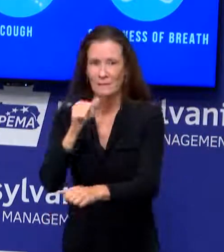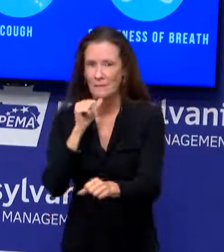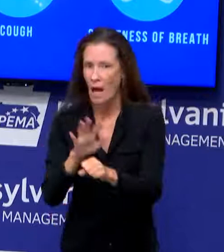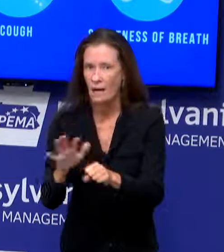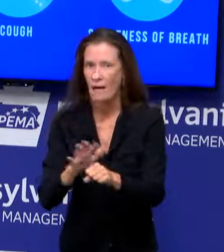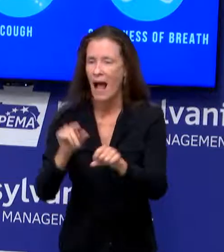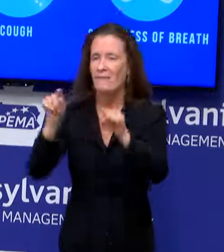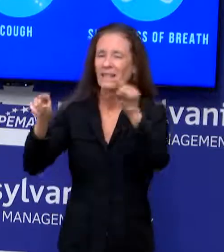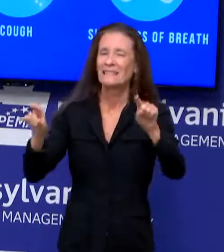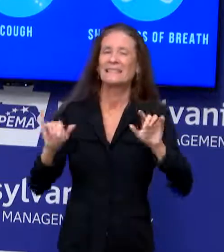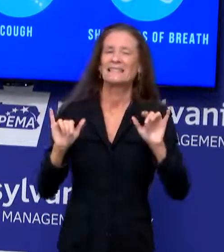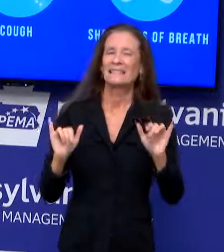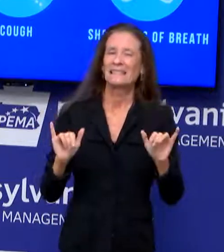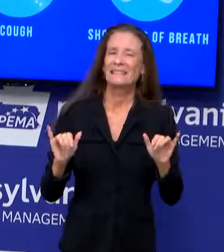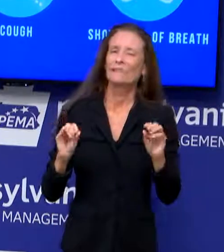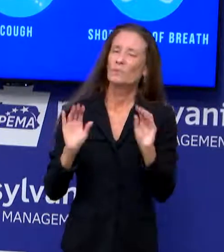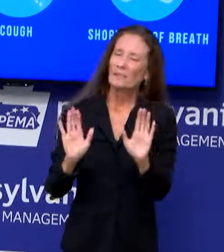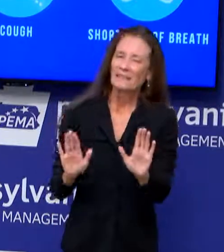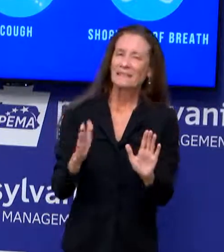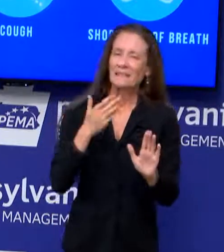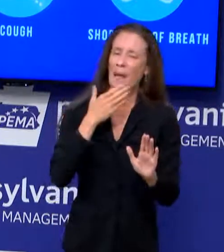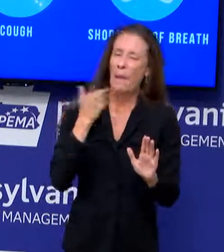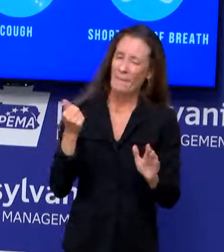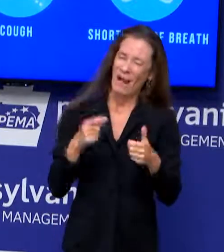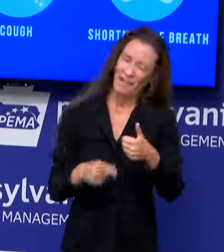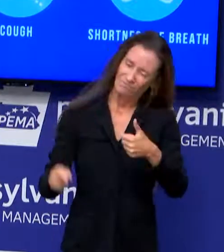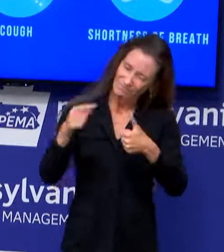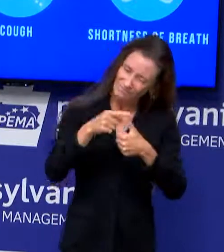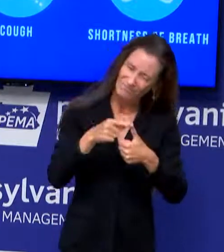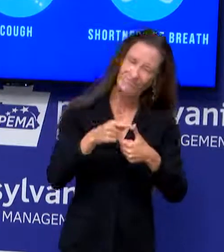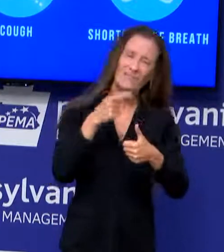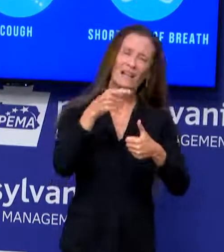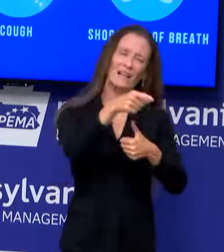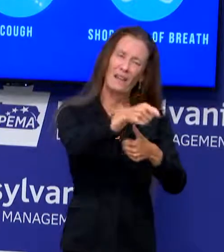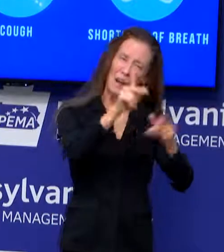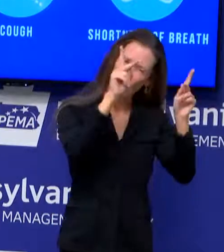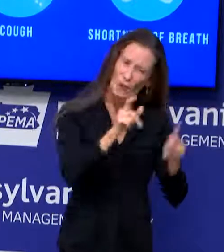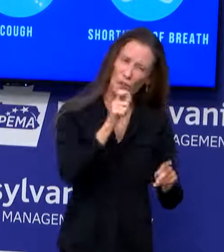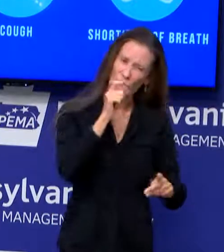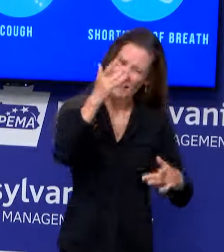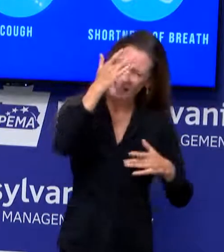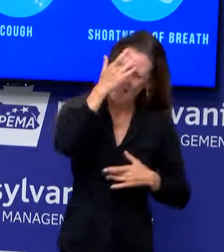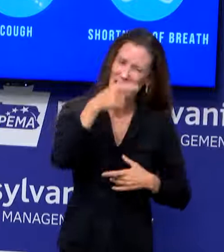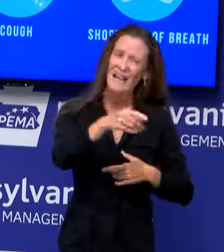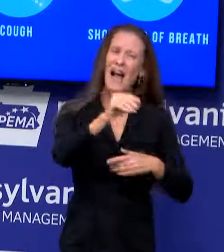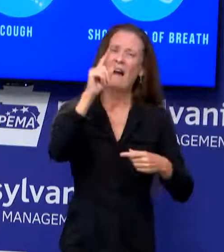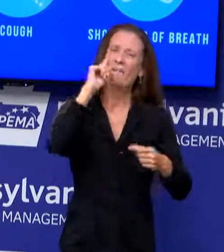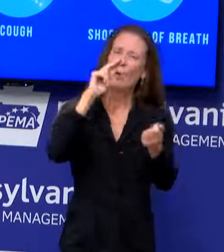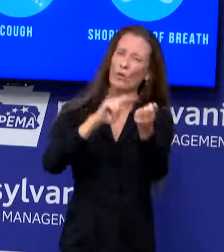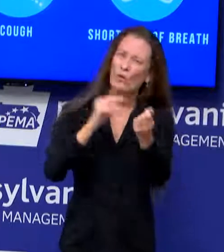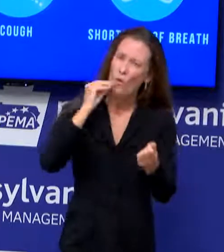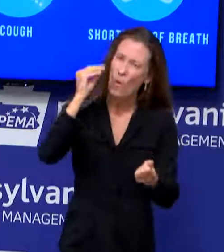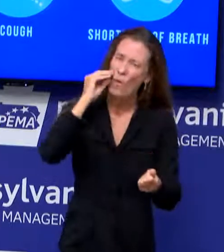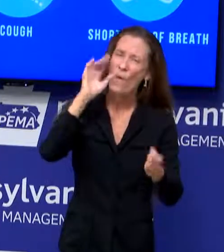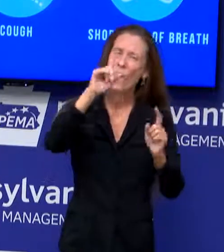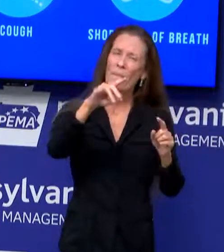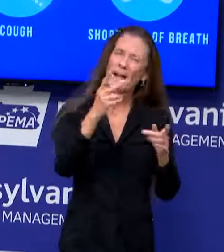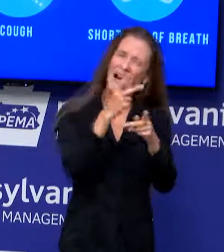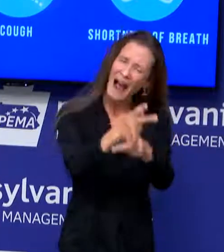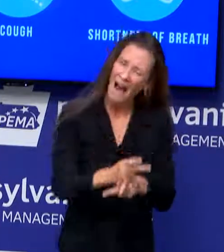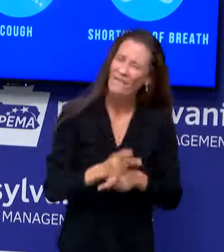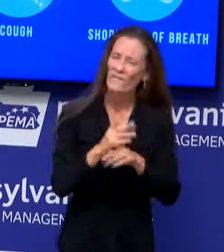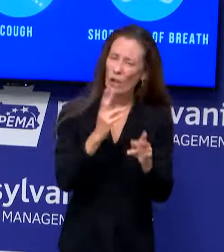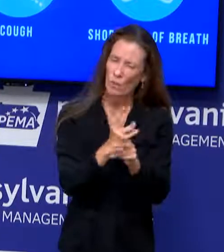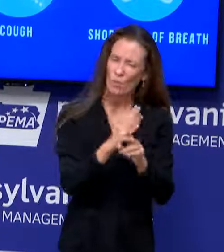so we want to make sure that we prioritize testing so that we're using it, a potentially limited resource, really carefully.